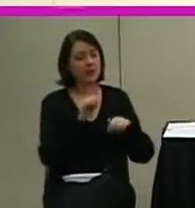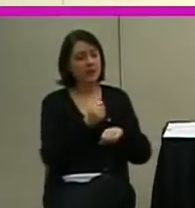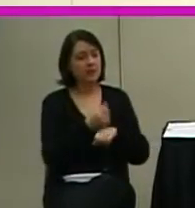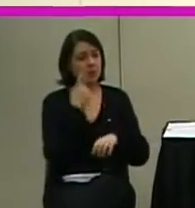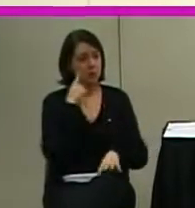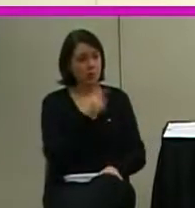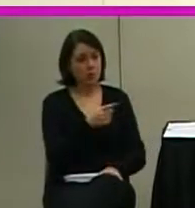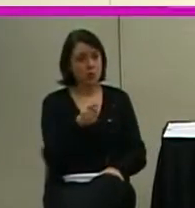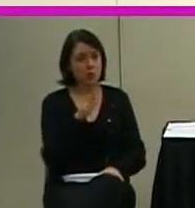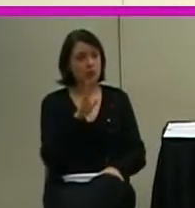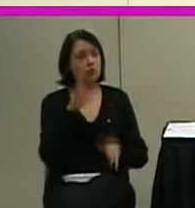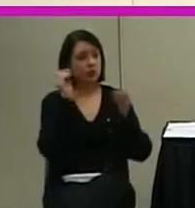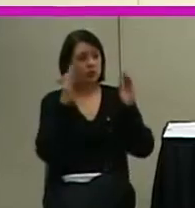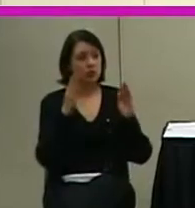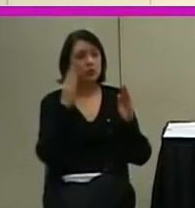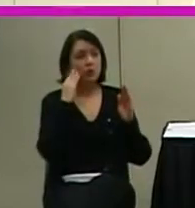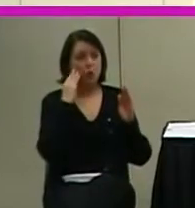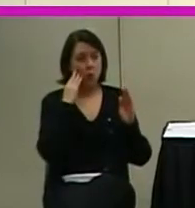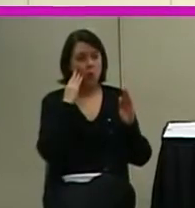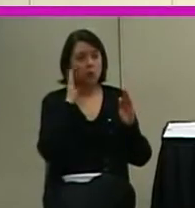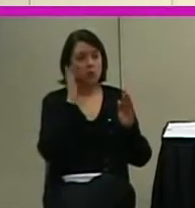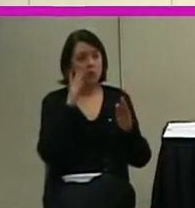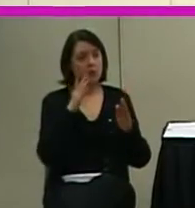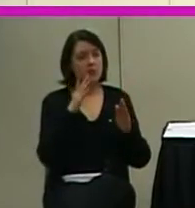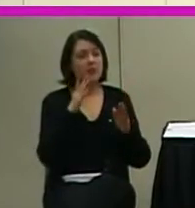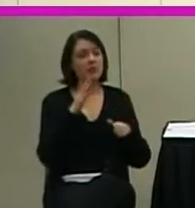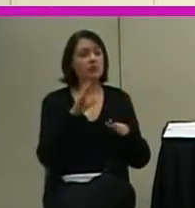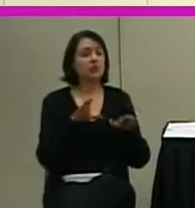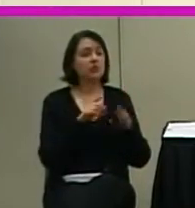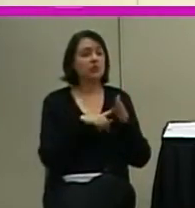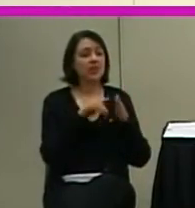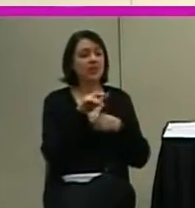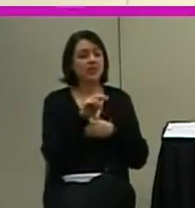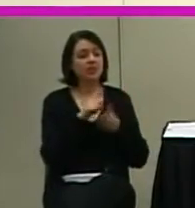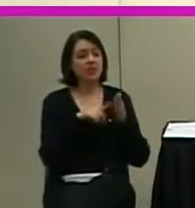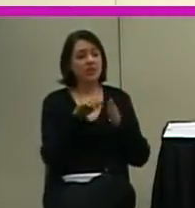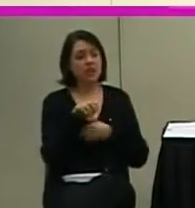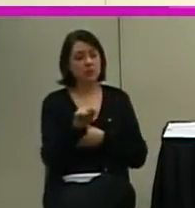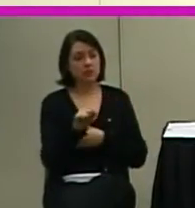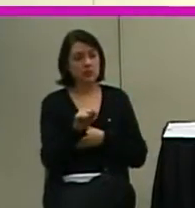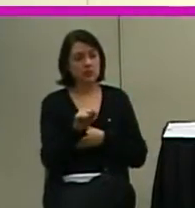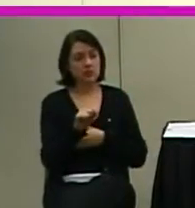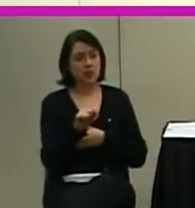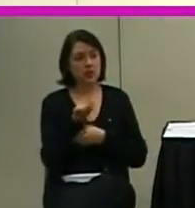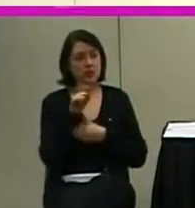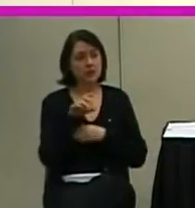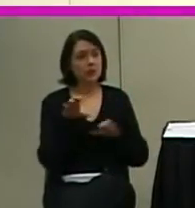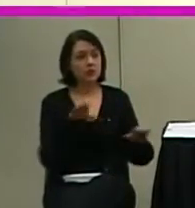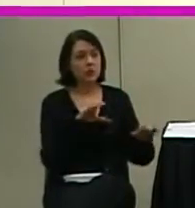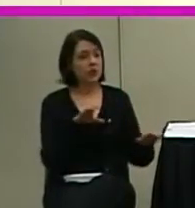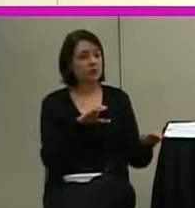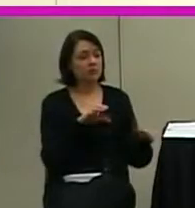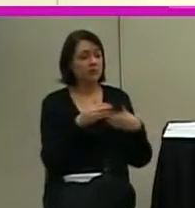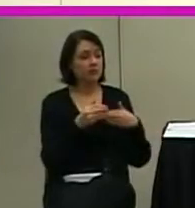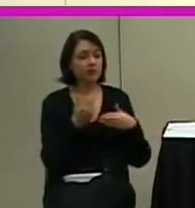you and your teachers all notified that you're going to be on check-in, check-out, and you actually doing it within 3 days.